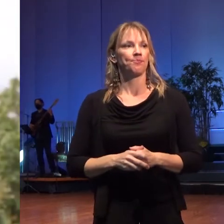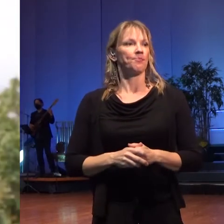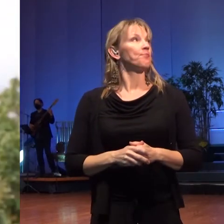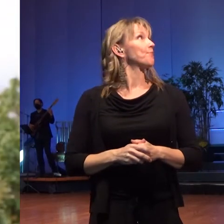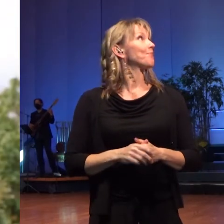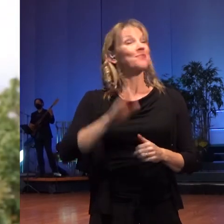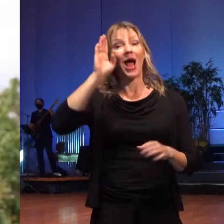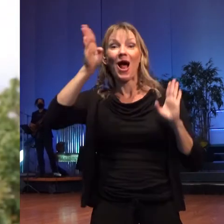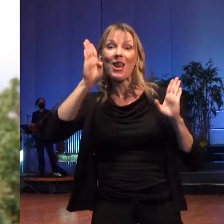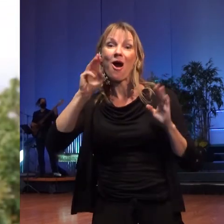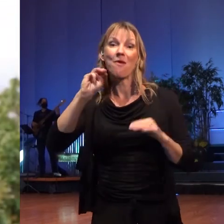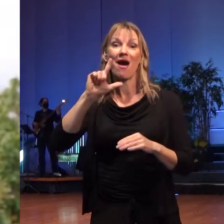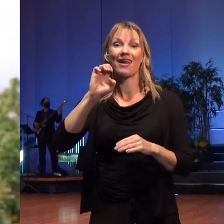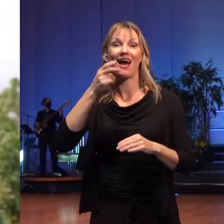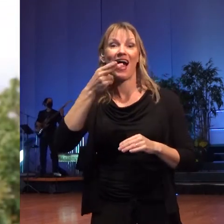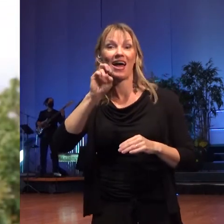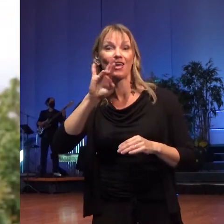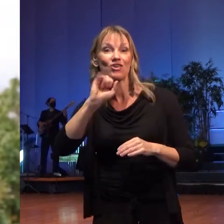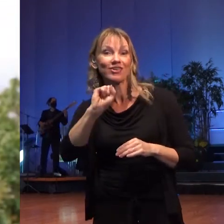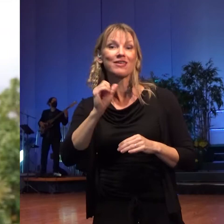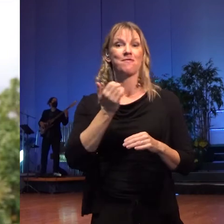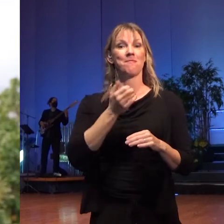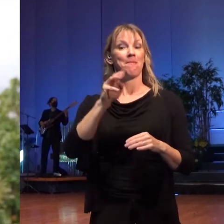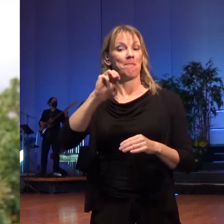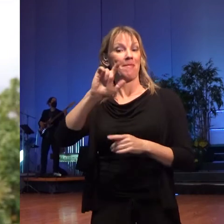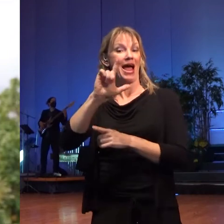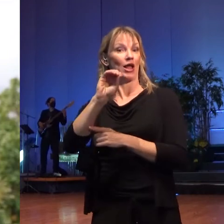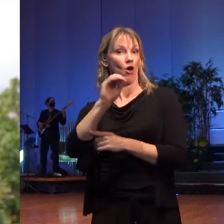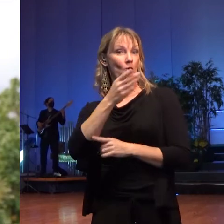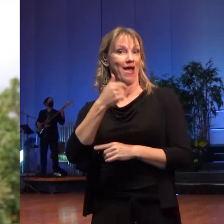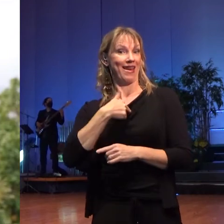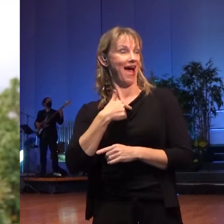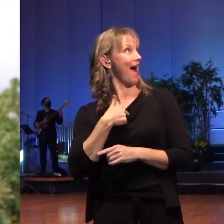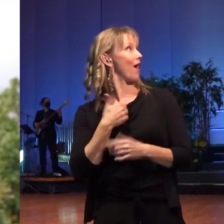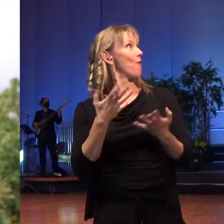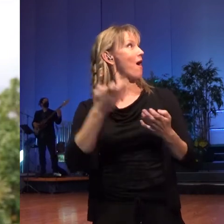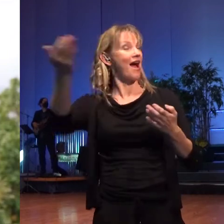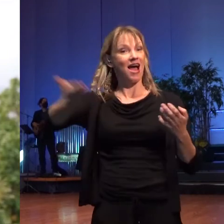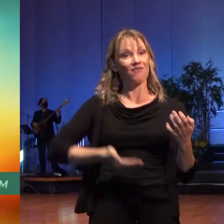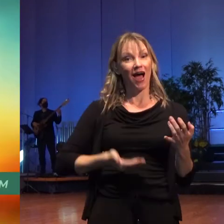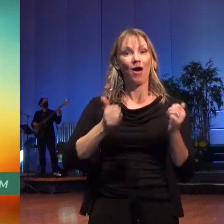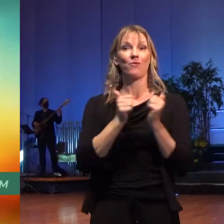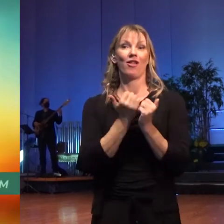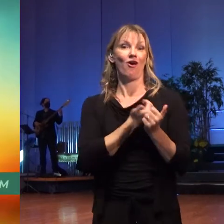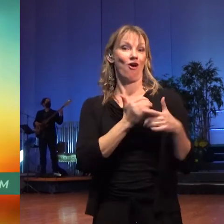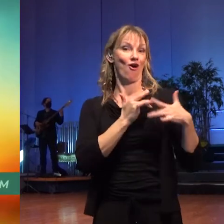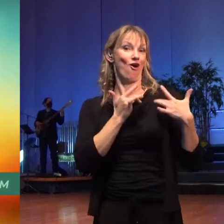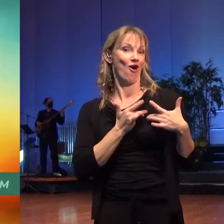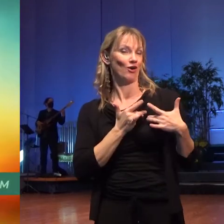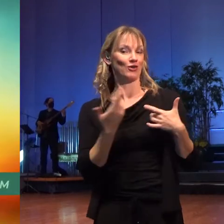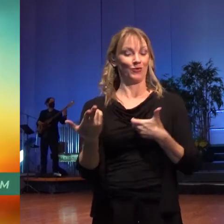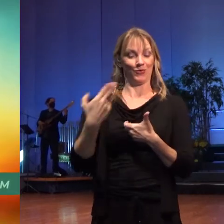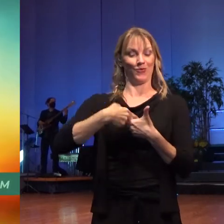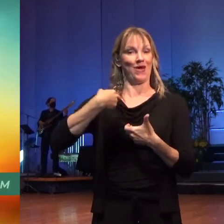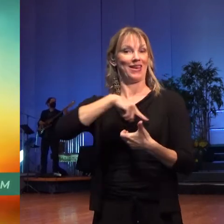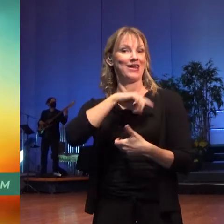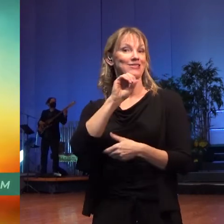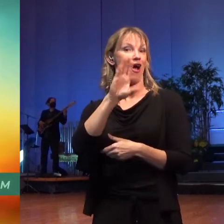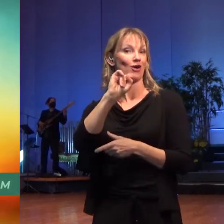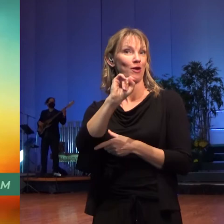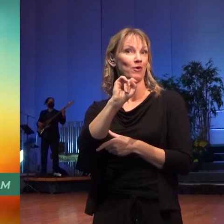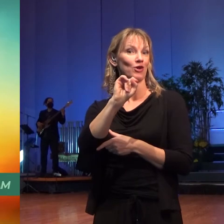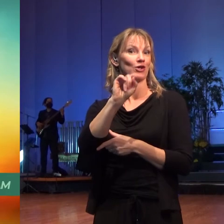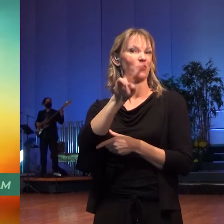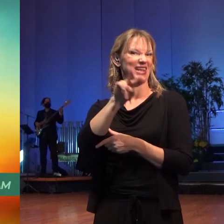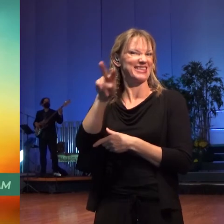Hi, Mile Highers. Milo, my puppy, and I would like to invite you with all our heart to join us October 22nd,